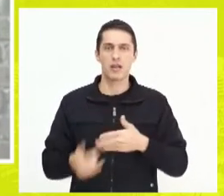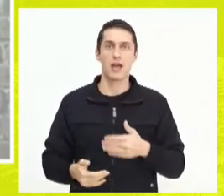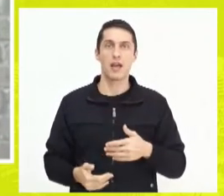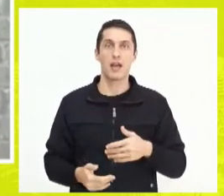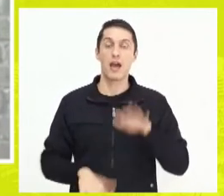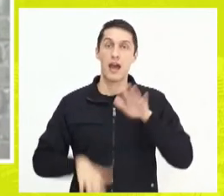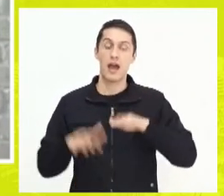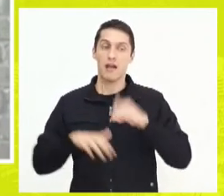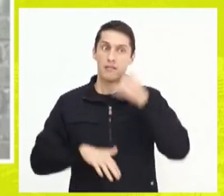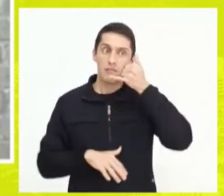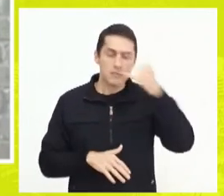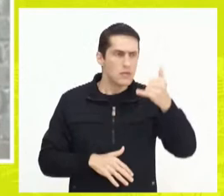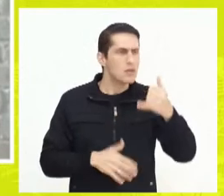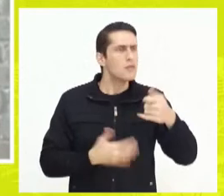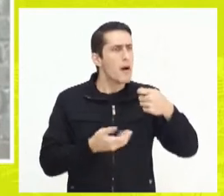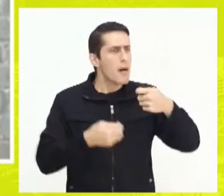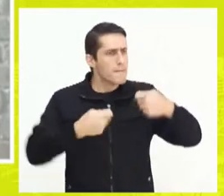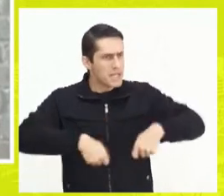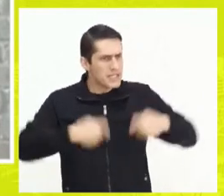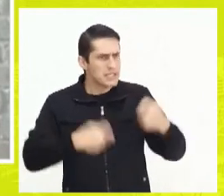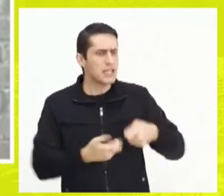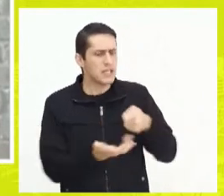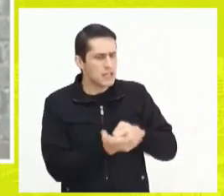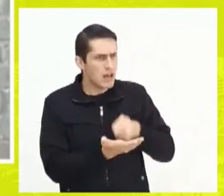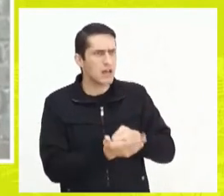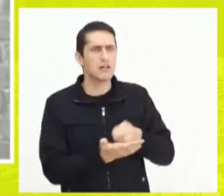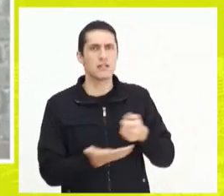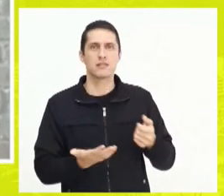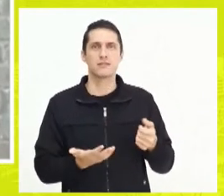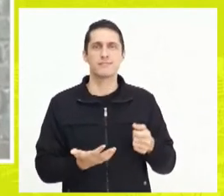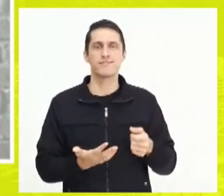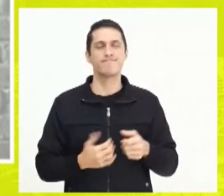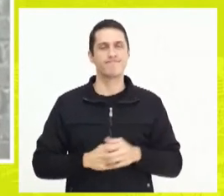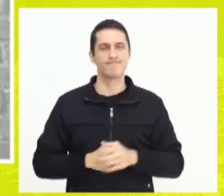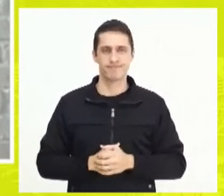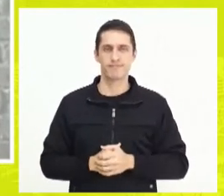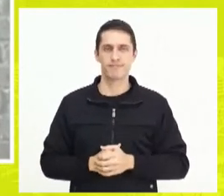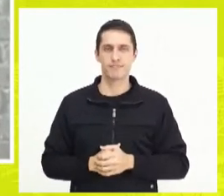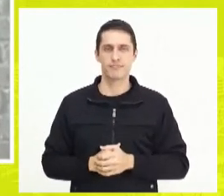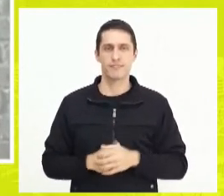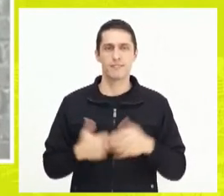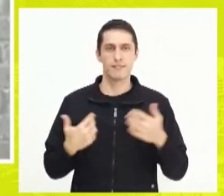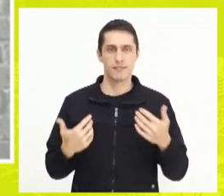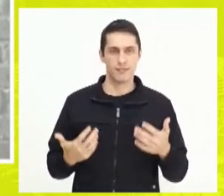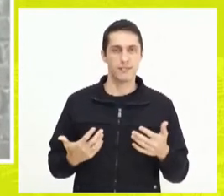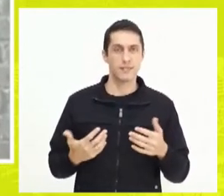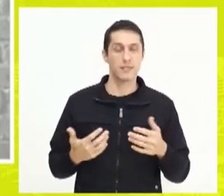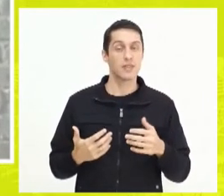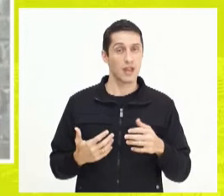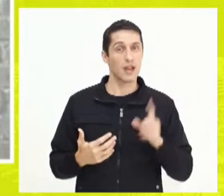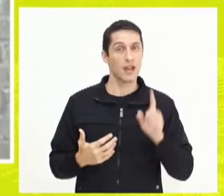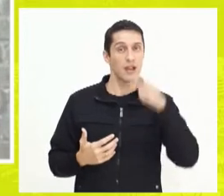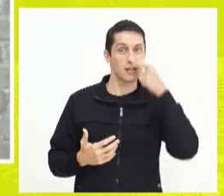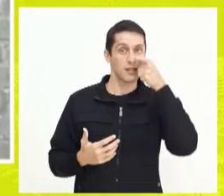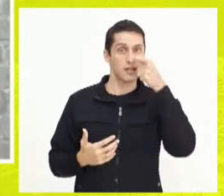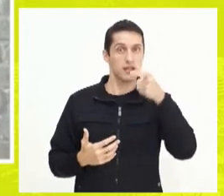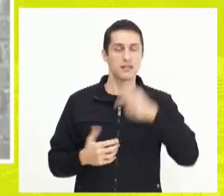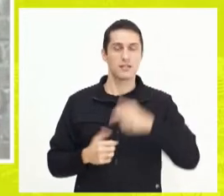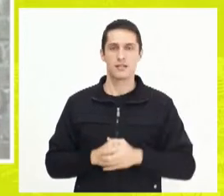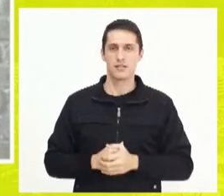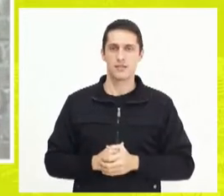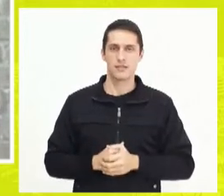day at night you know demanding things at any time so this could be a very interesting